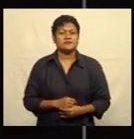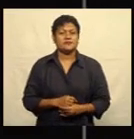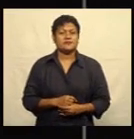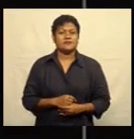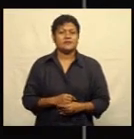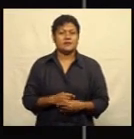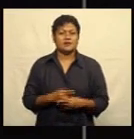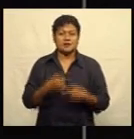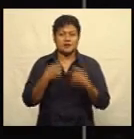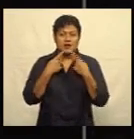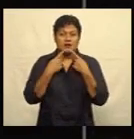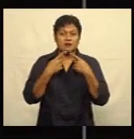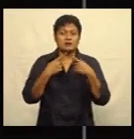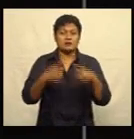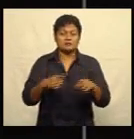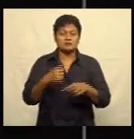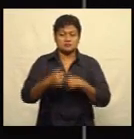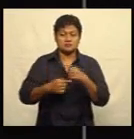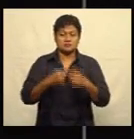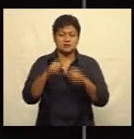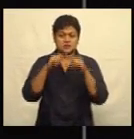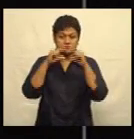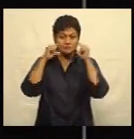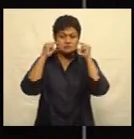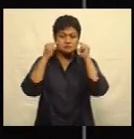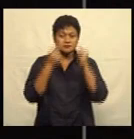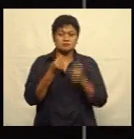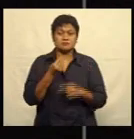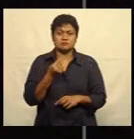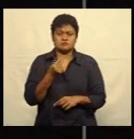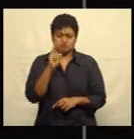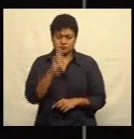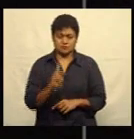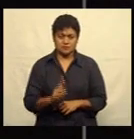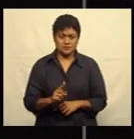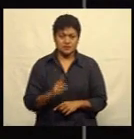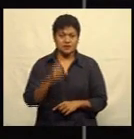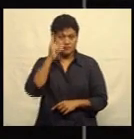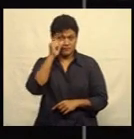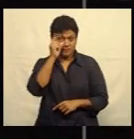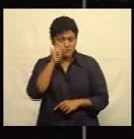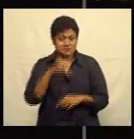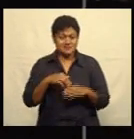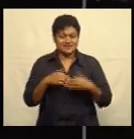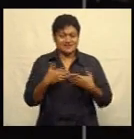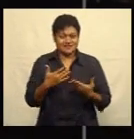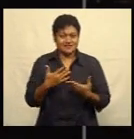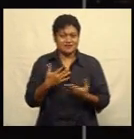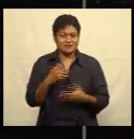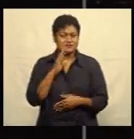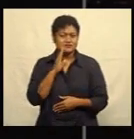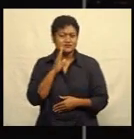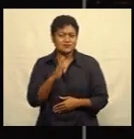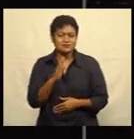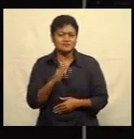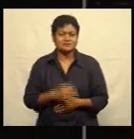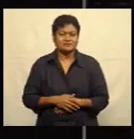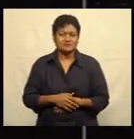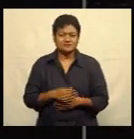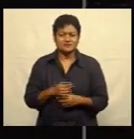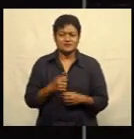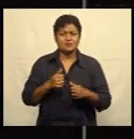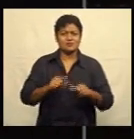the announcement about face masks earlier today, Fijians were seen slowly getting on board with the national push to prevent the spread